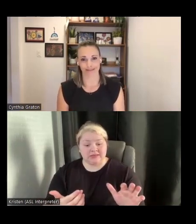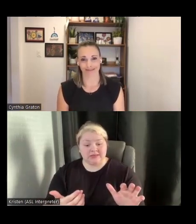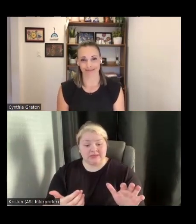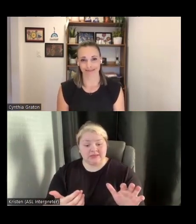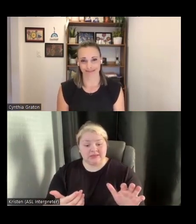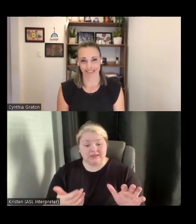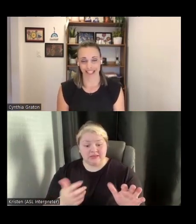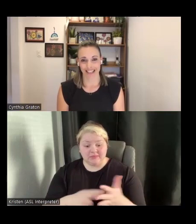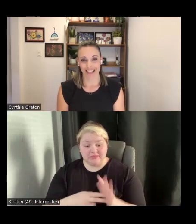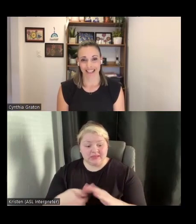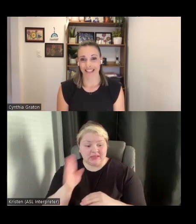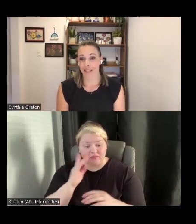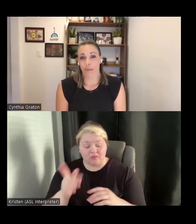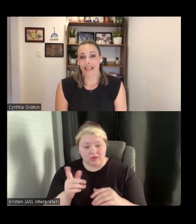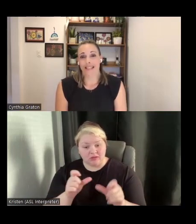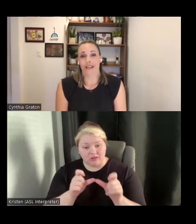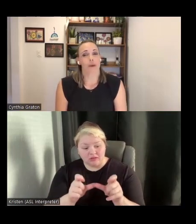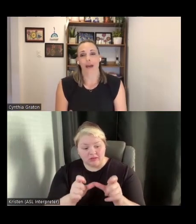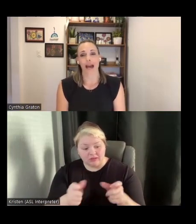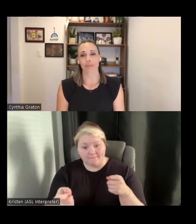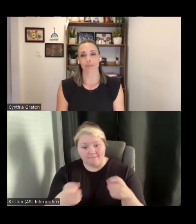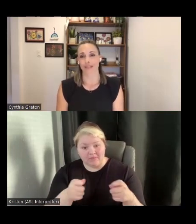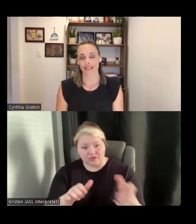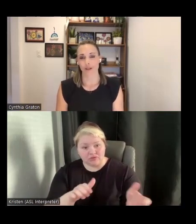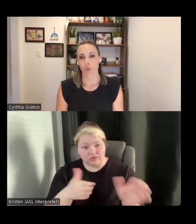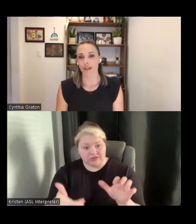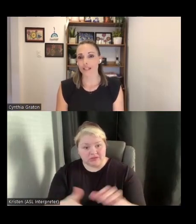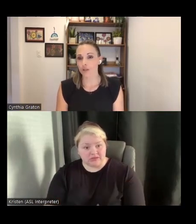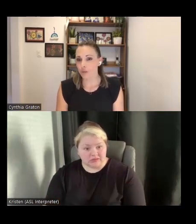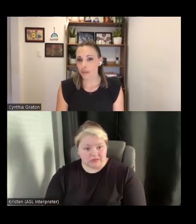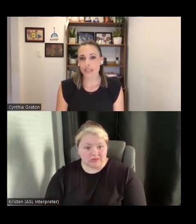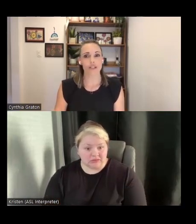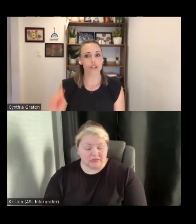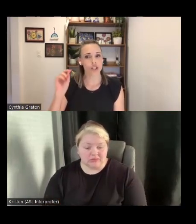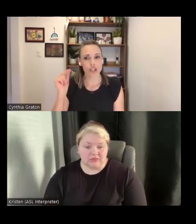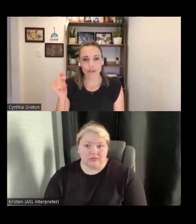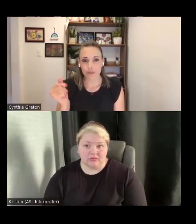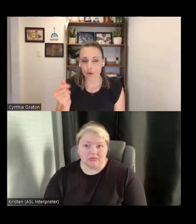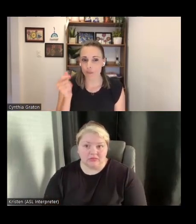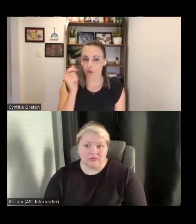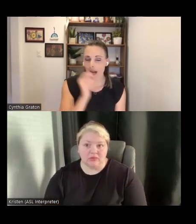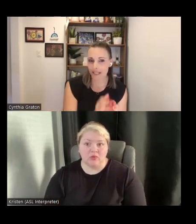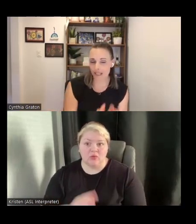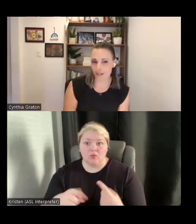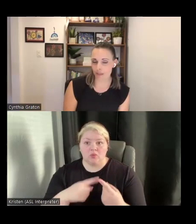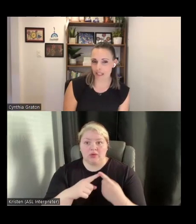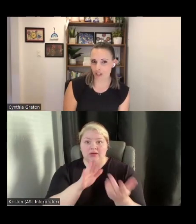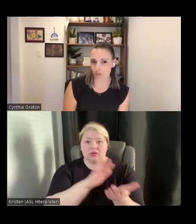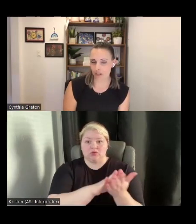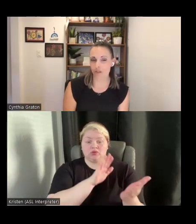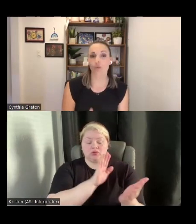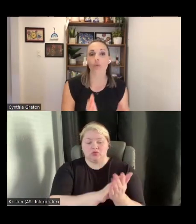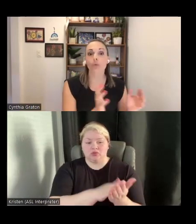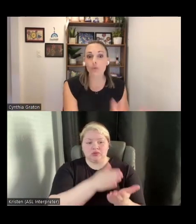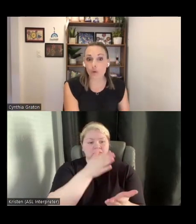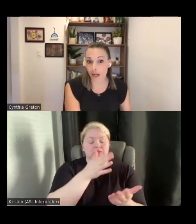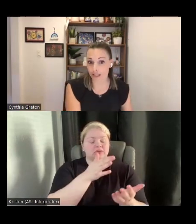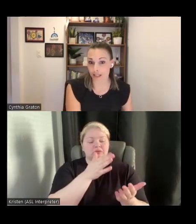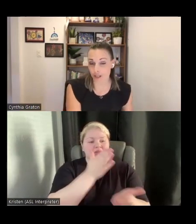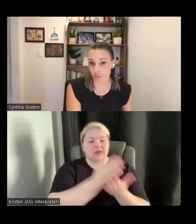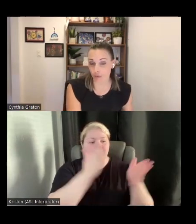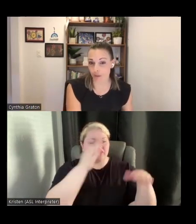crisis. It's amazing what happens when schools shift from crisis management to